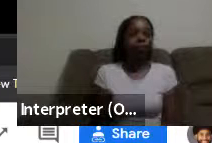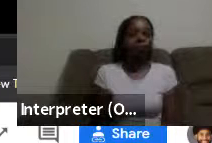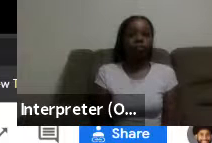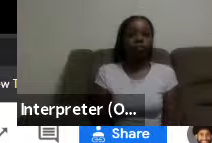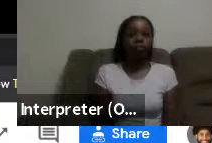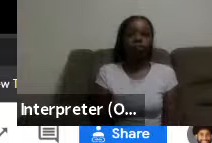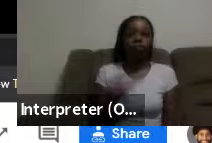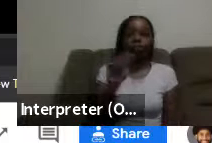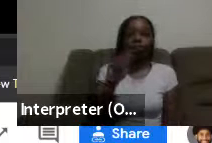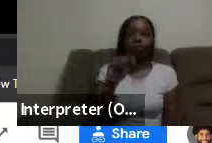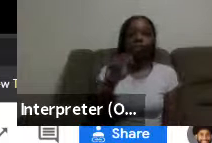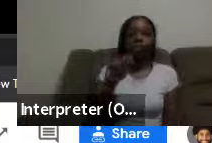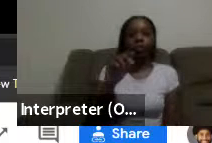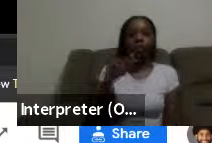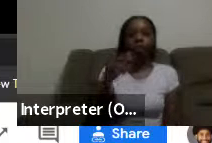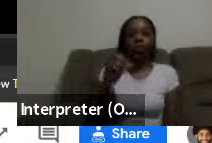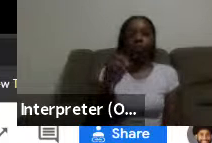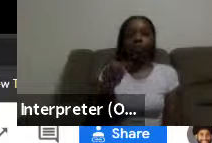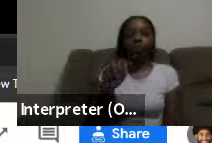Anthony?